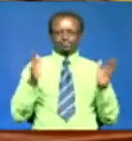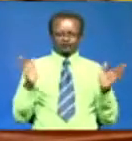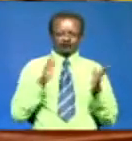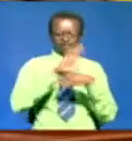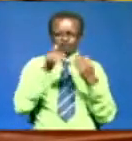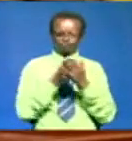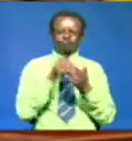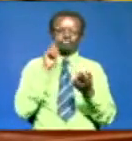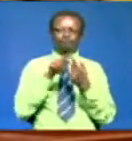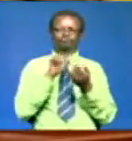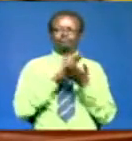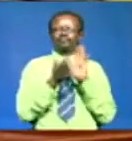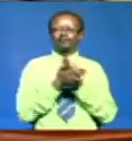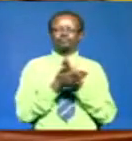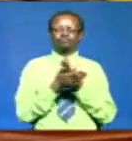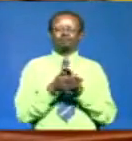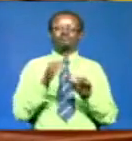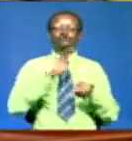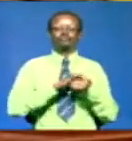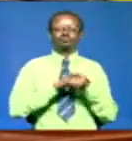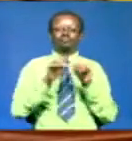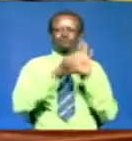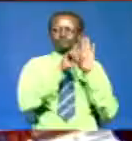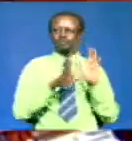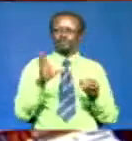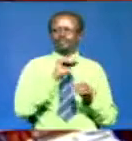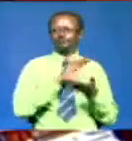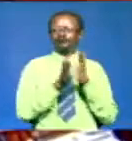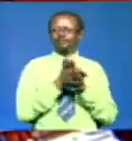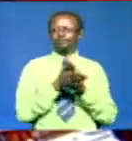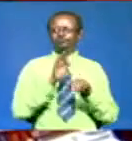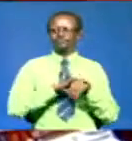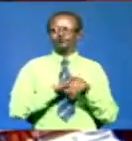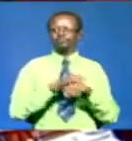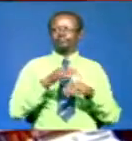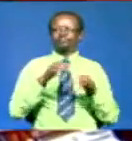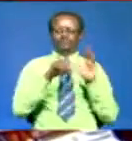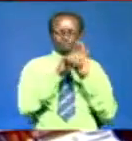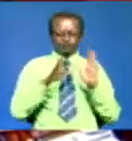emulate good lawyers like the Honorable Faki.